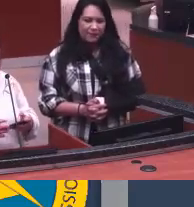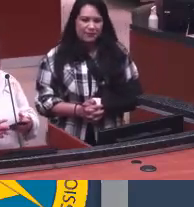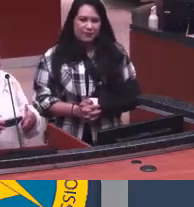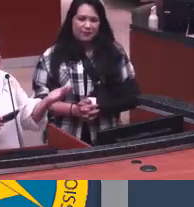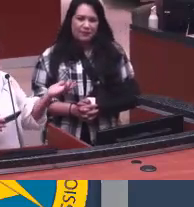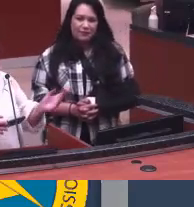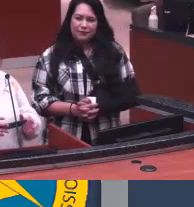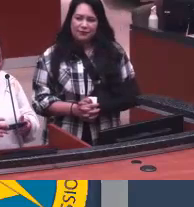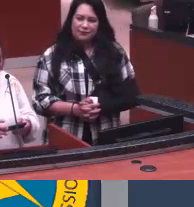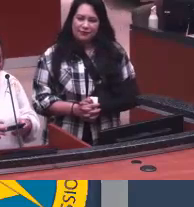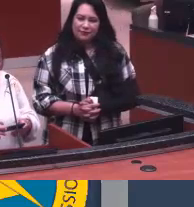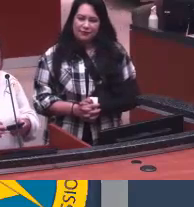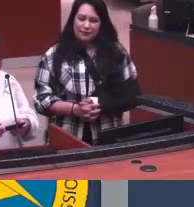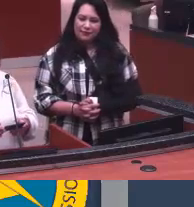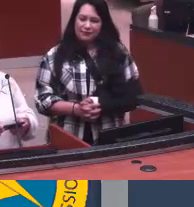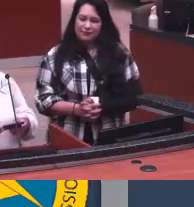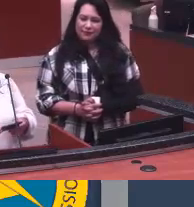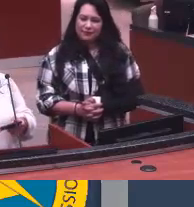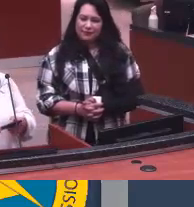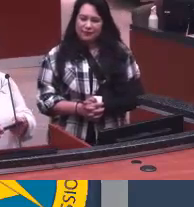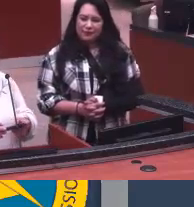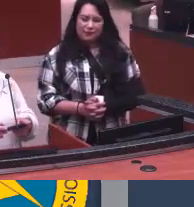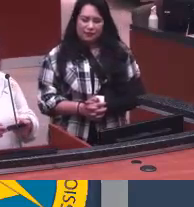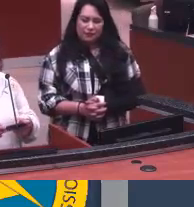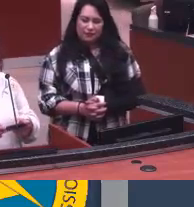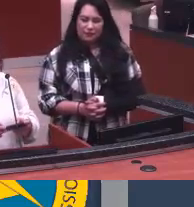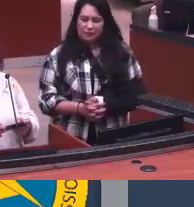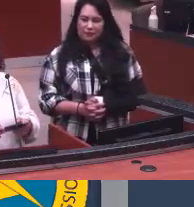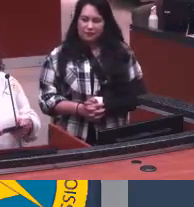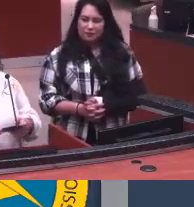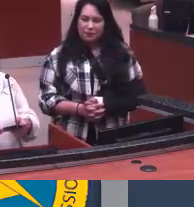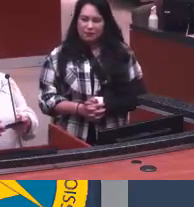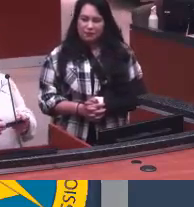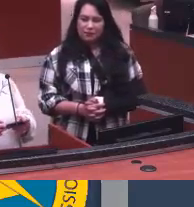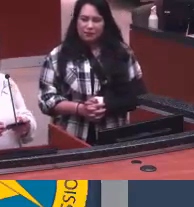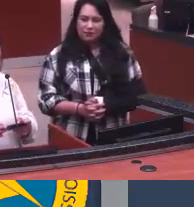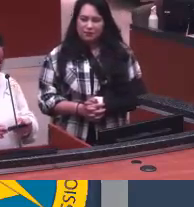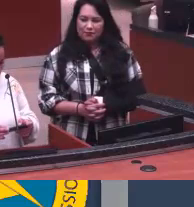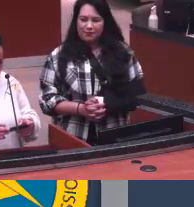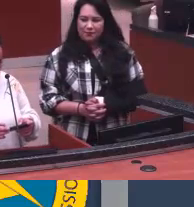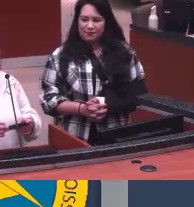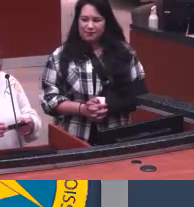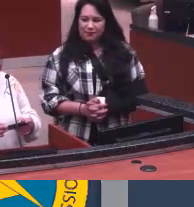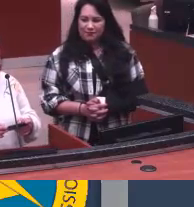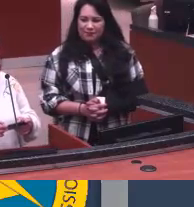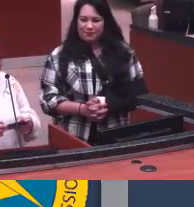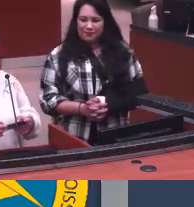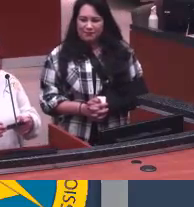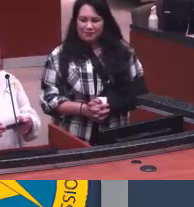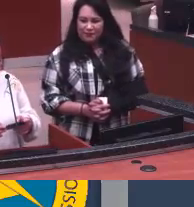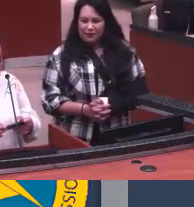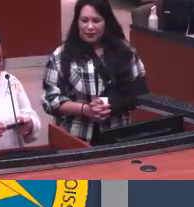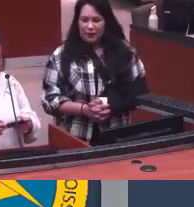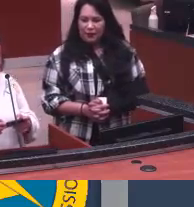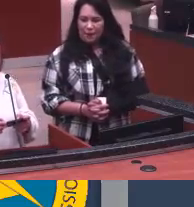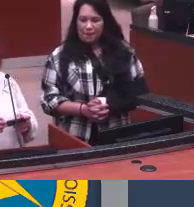virtually. And now I will introduce Equity Advisory Committee member Ana Gonzalez, who's joining us today